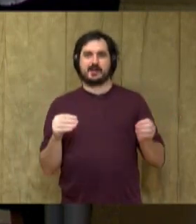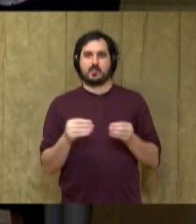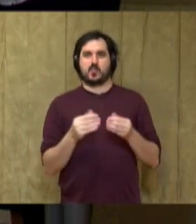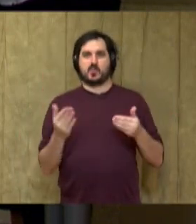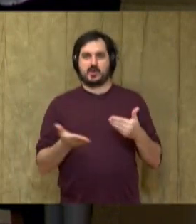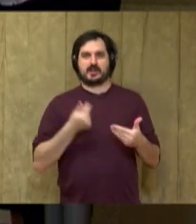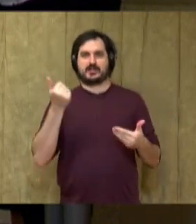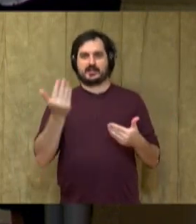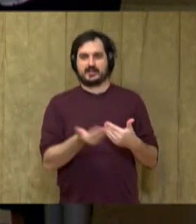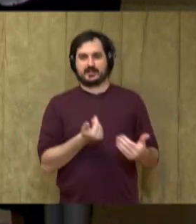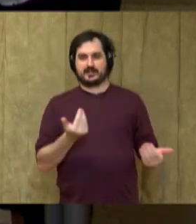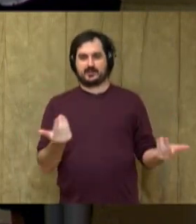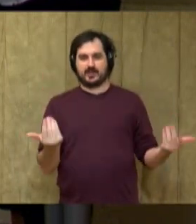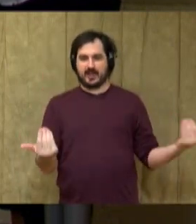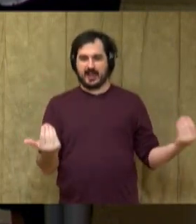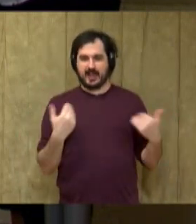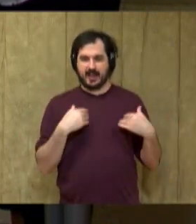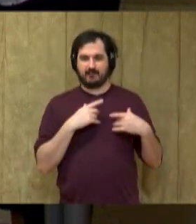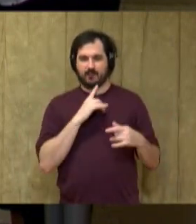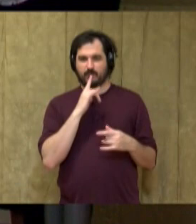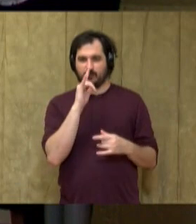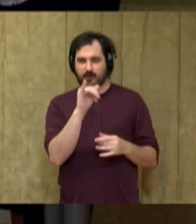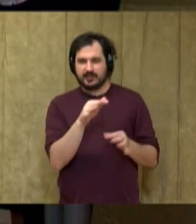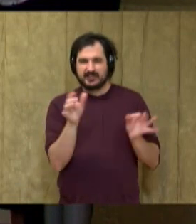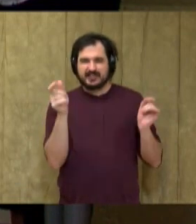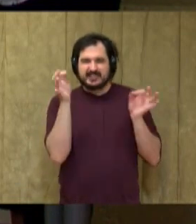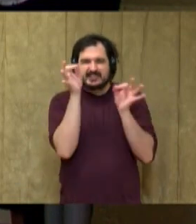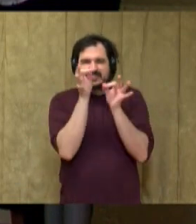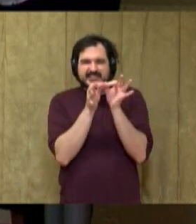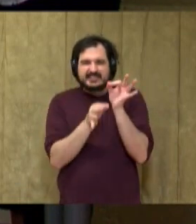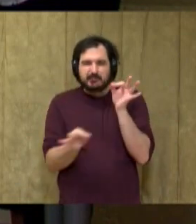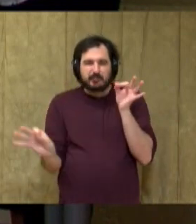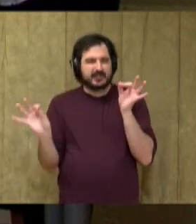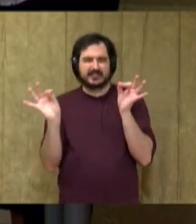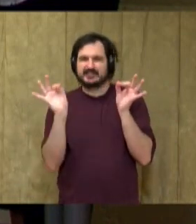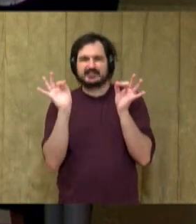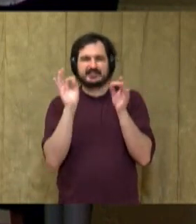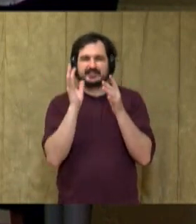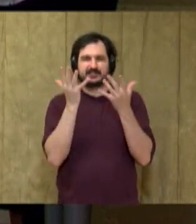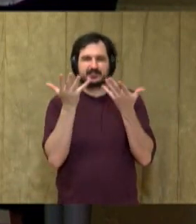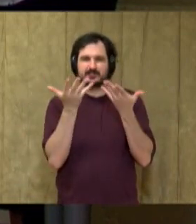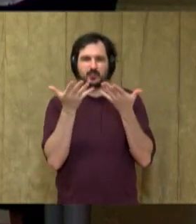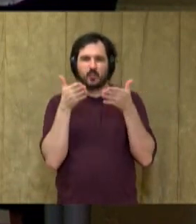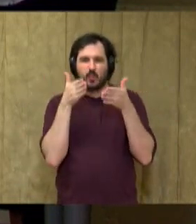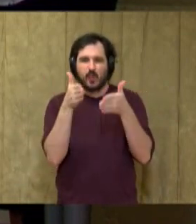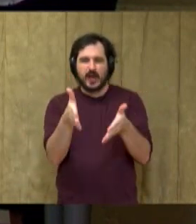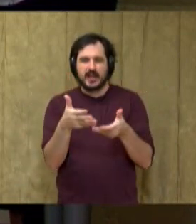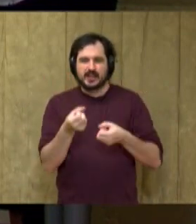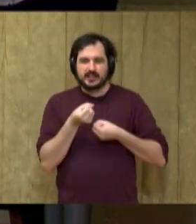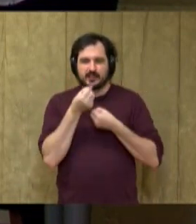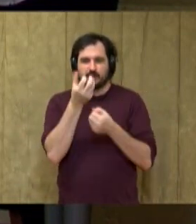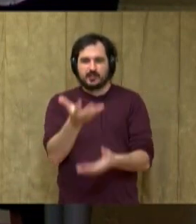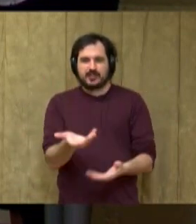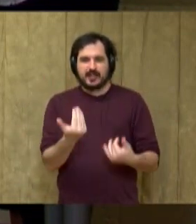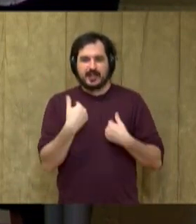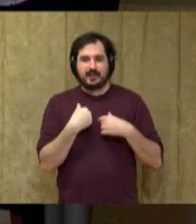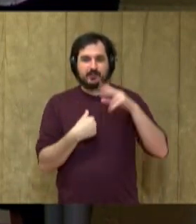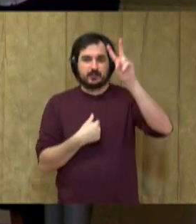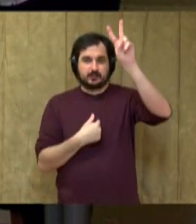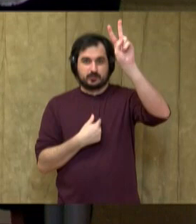we have really the most simplest form we can get, as simple as we can get. We have